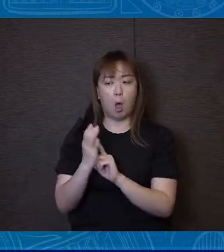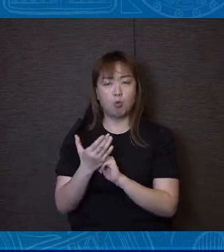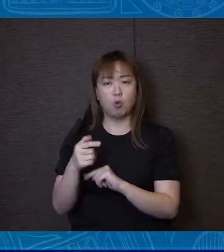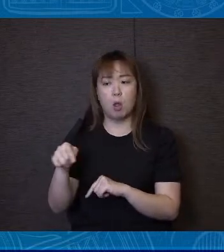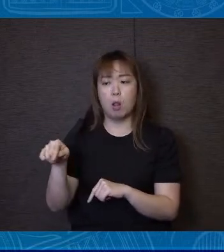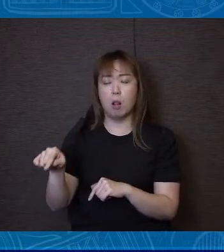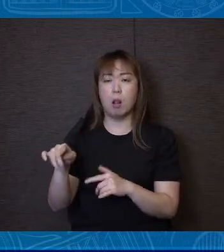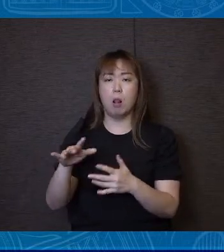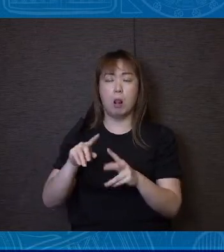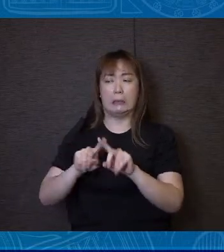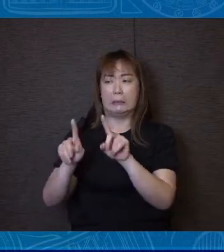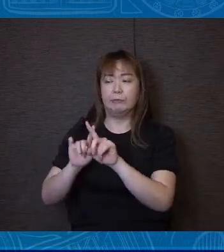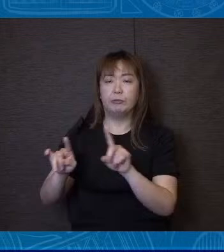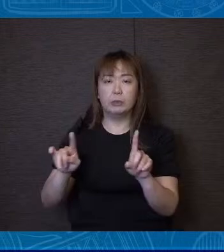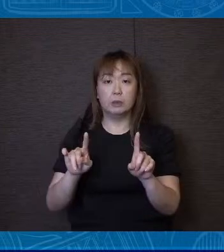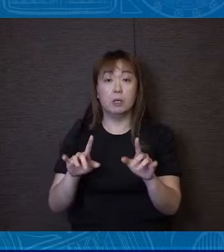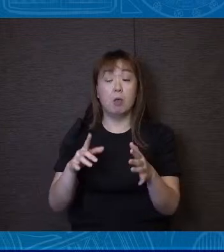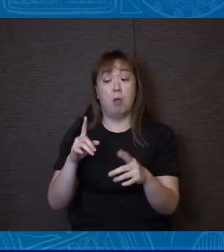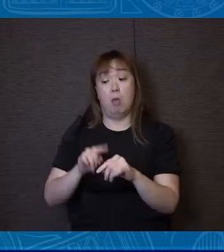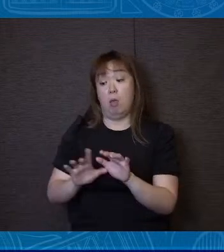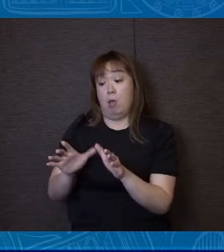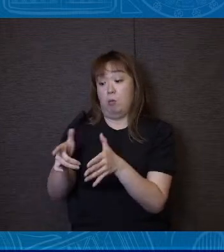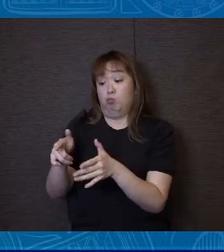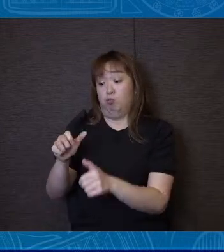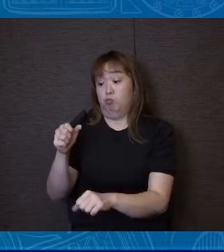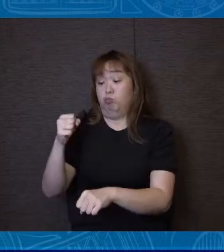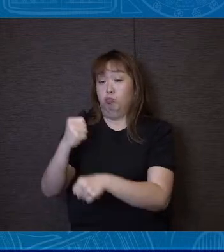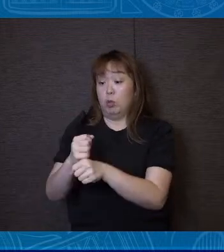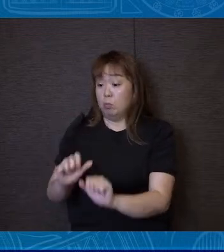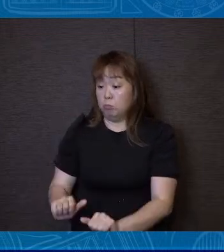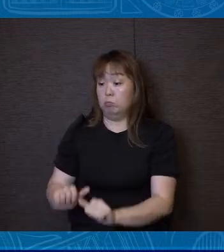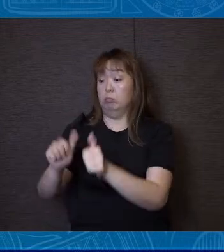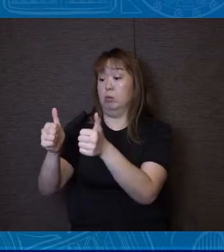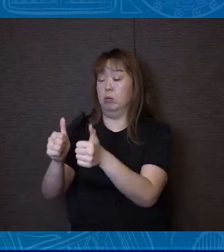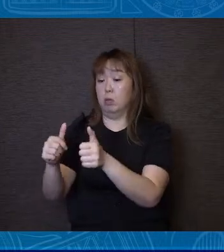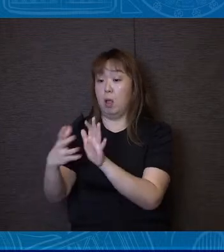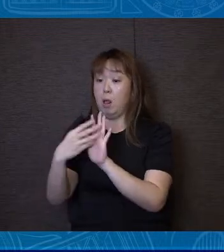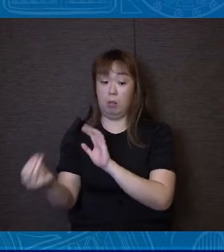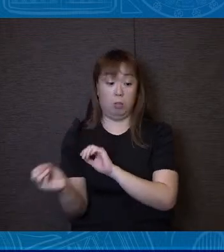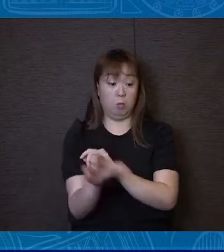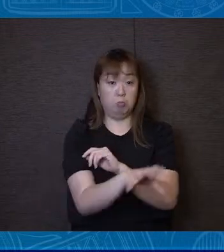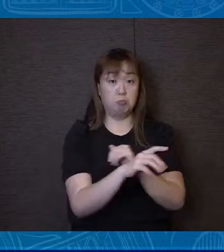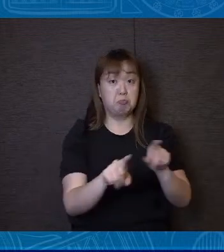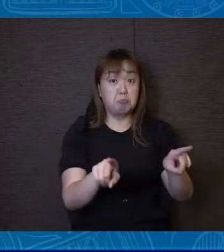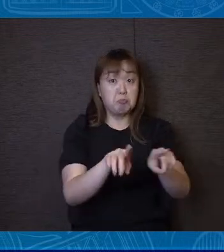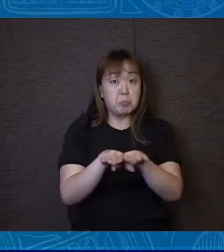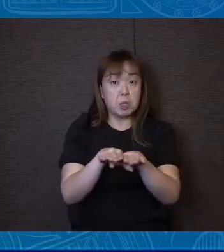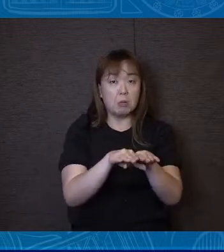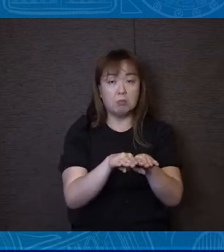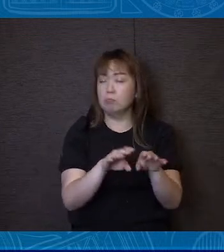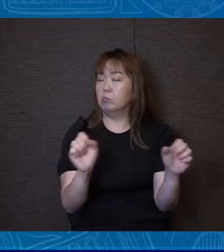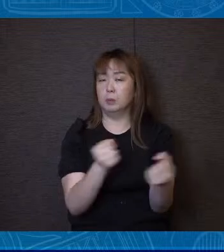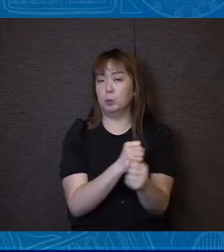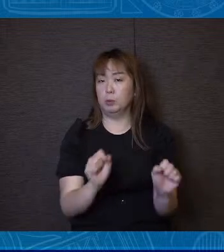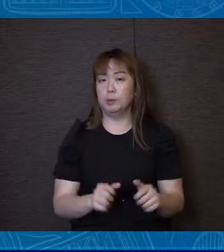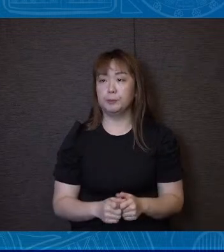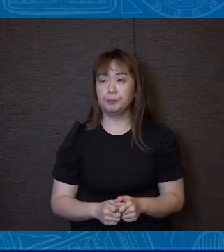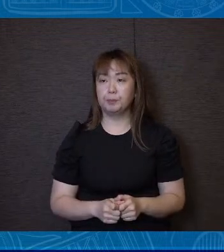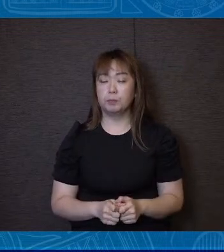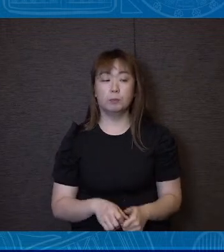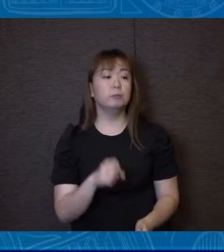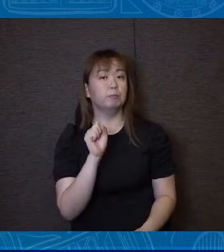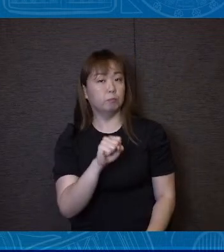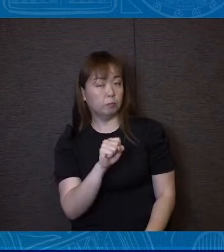the same thing that might work so well in one place could have very different implications in another. Thank you. And I think this is also really